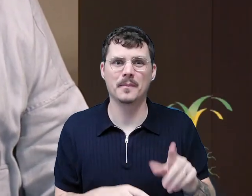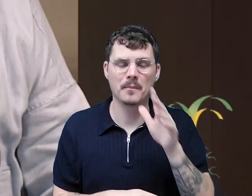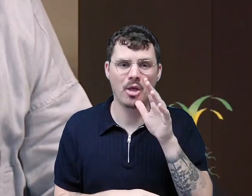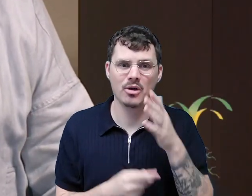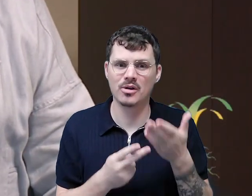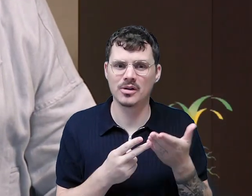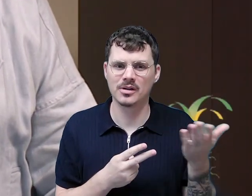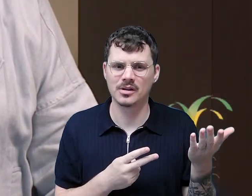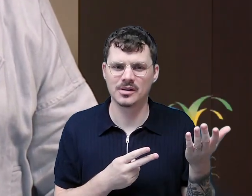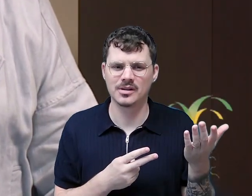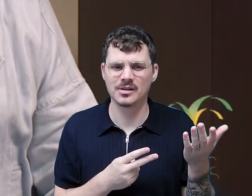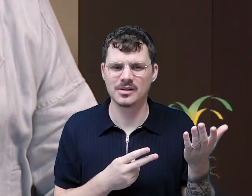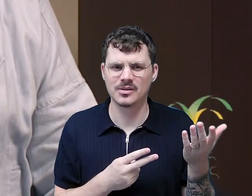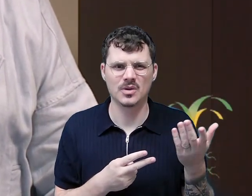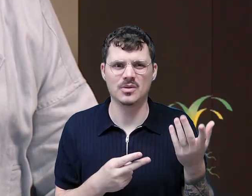her mom?